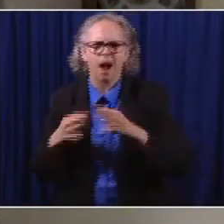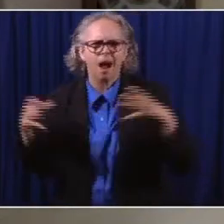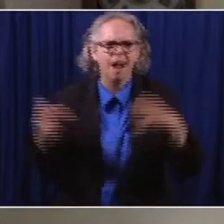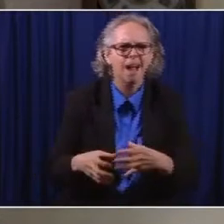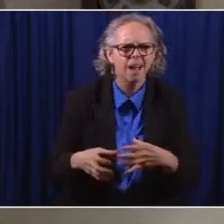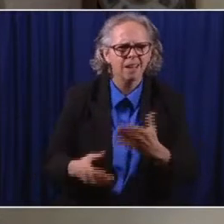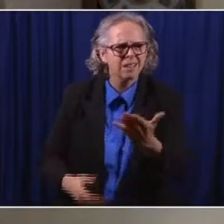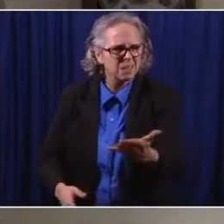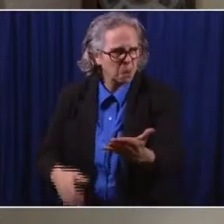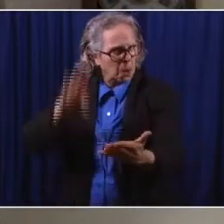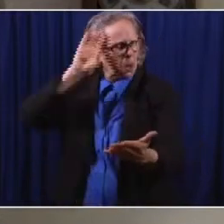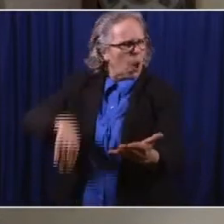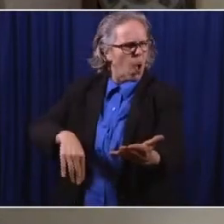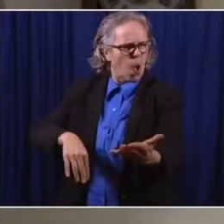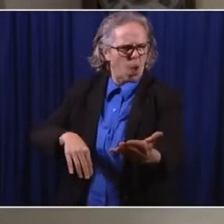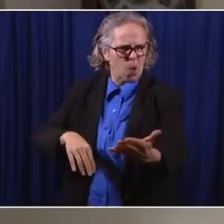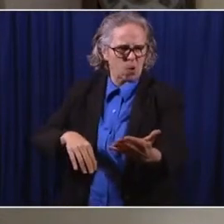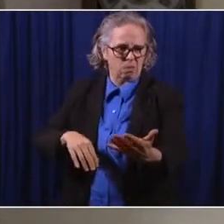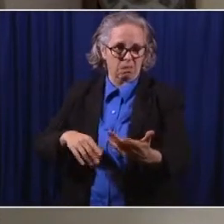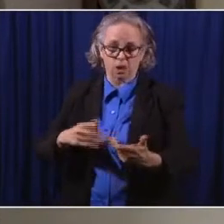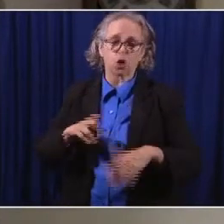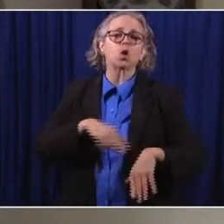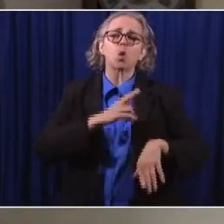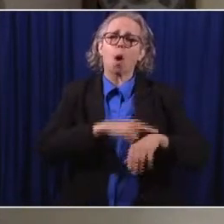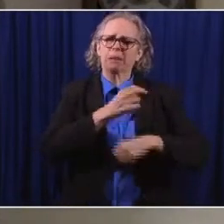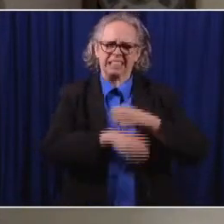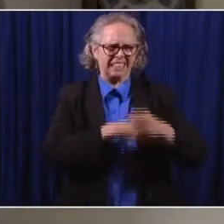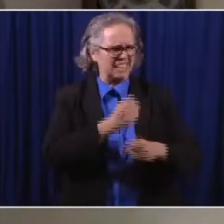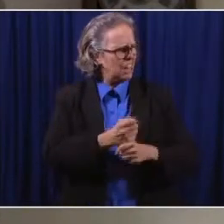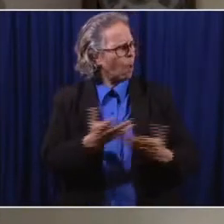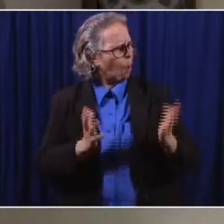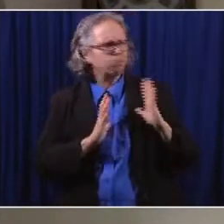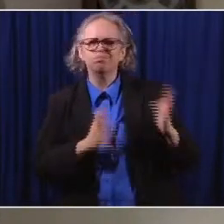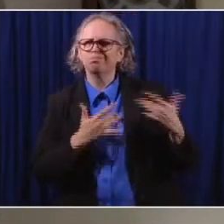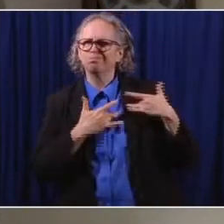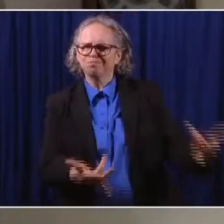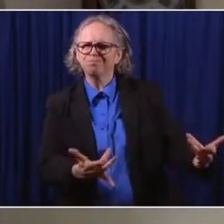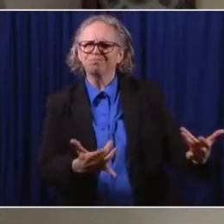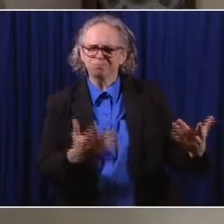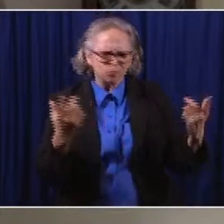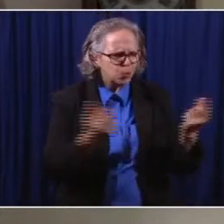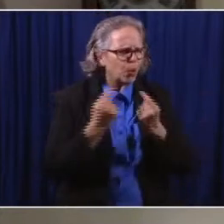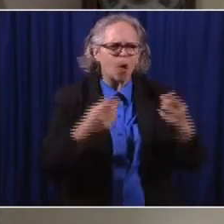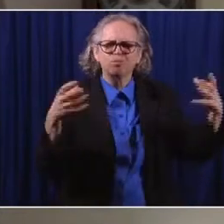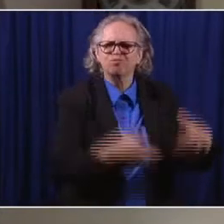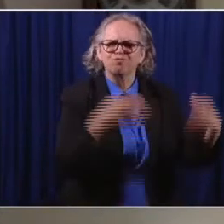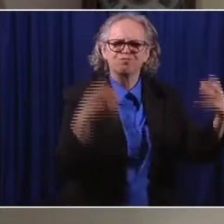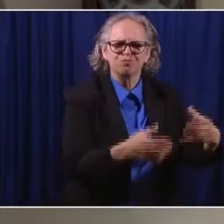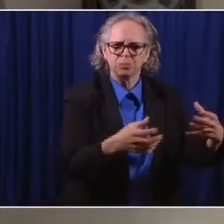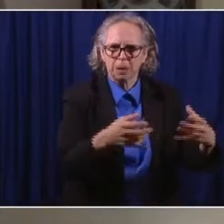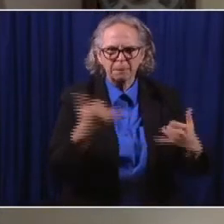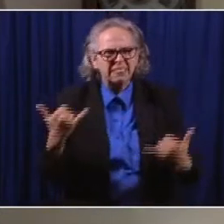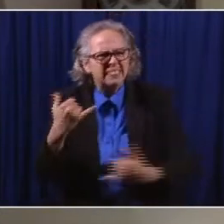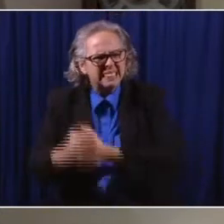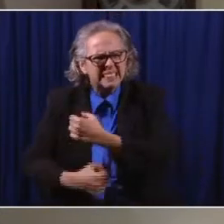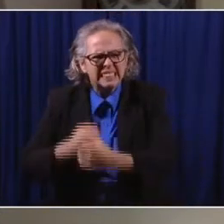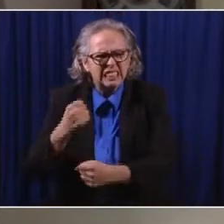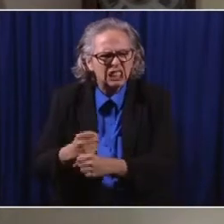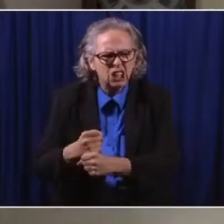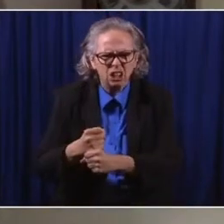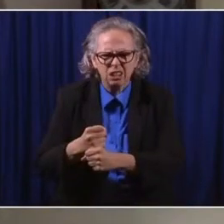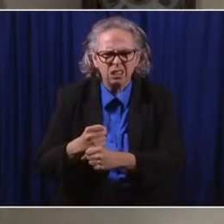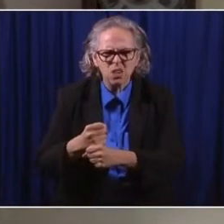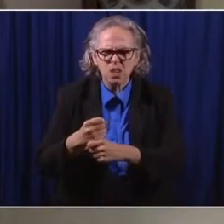July weekend. And as a result of that, in some days, weeks after that, we began seeing the uptick